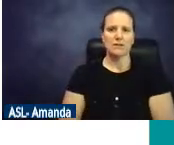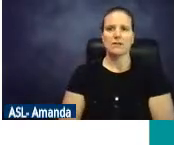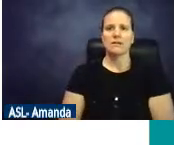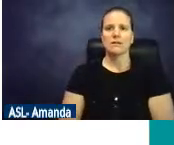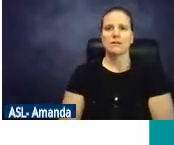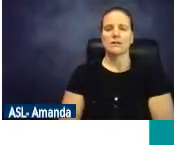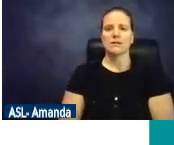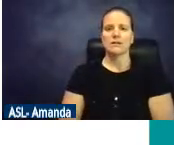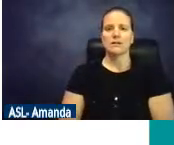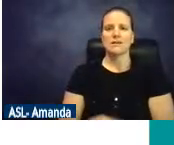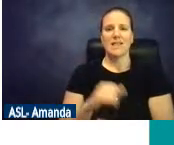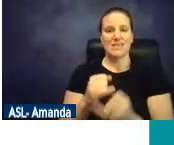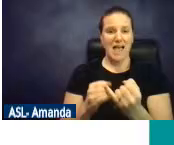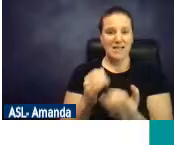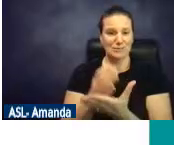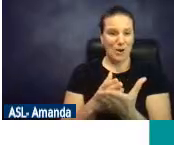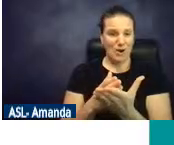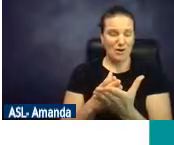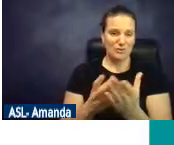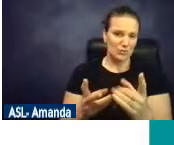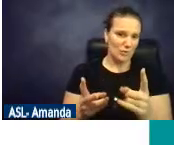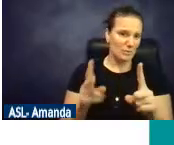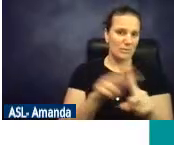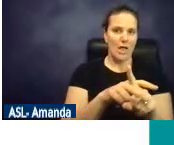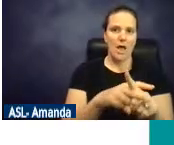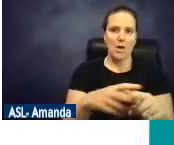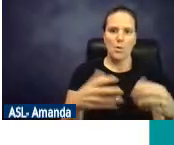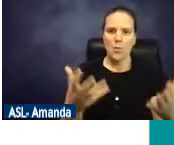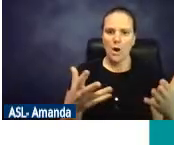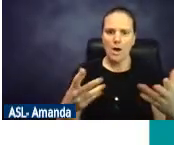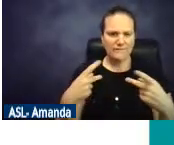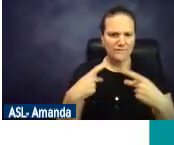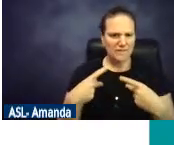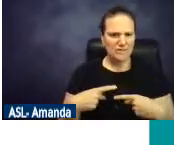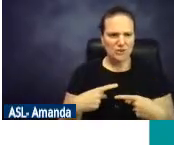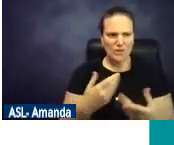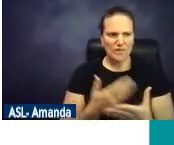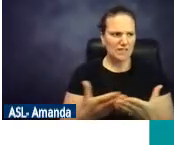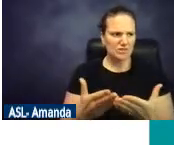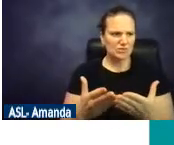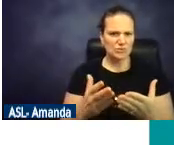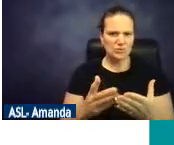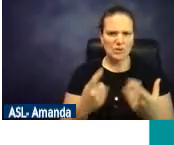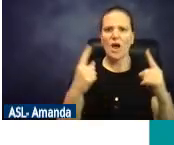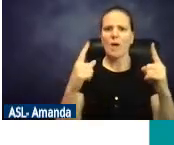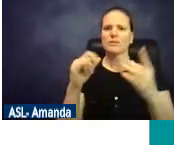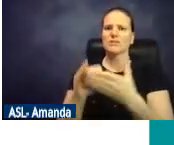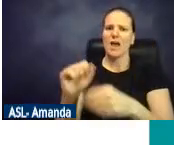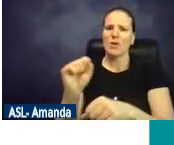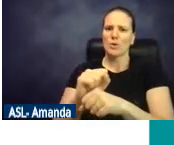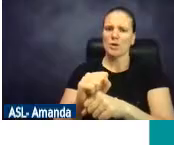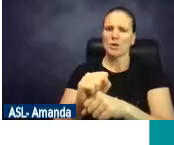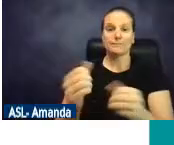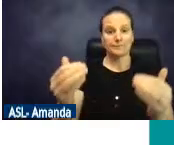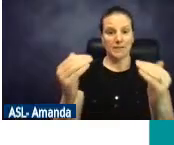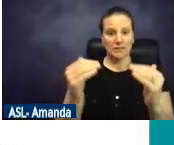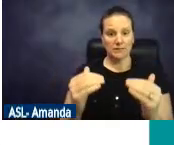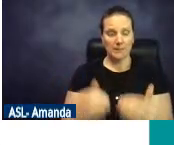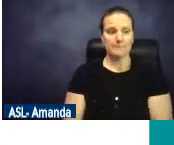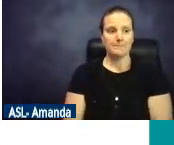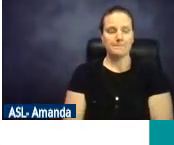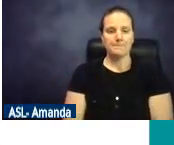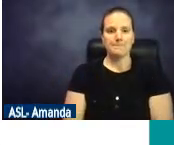that is applying it to what are the physical elements that accomplish that work. Next slide.